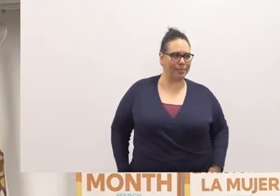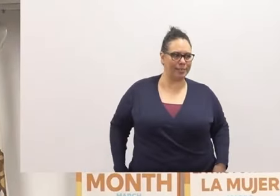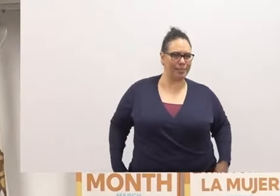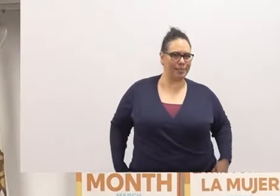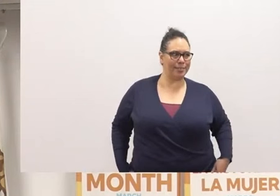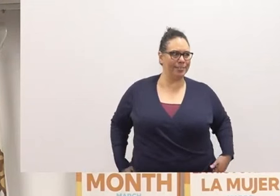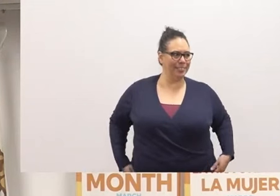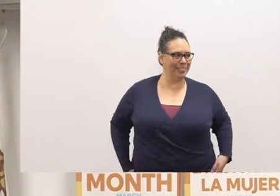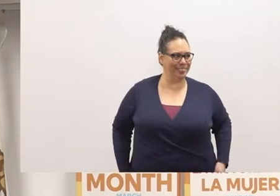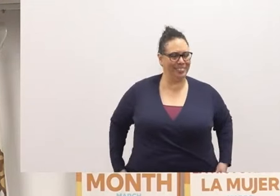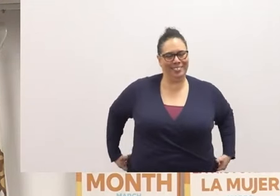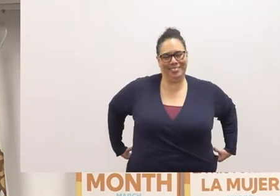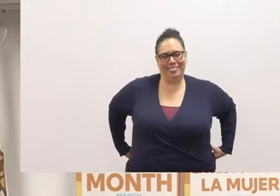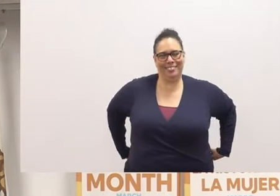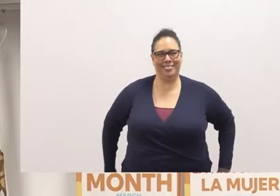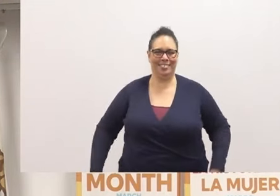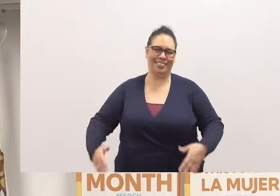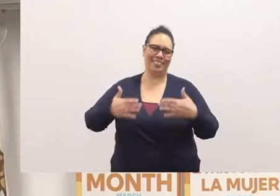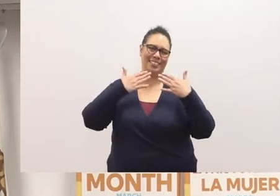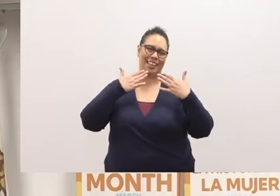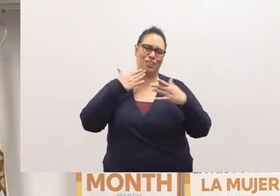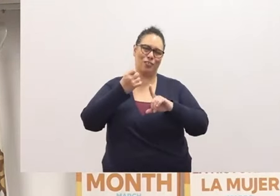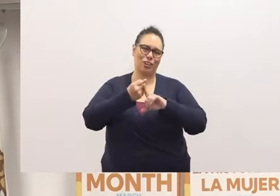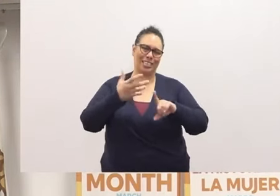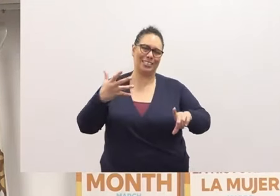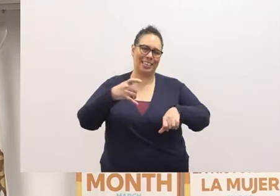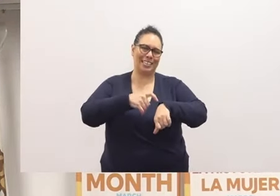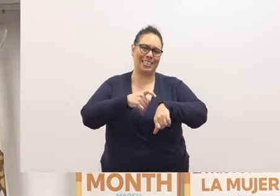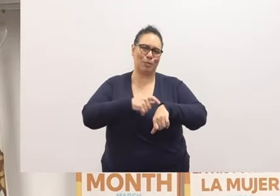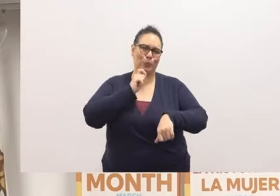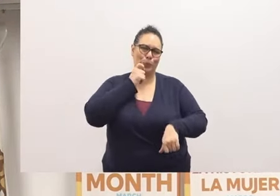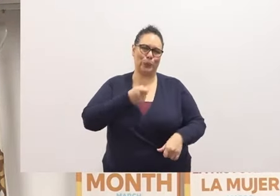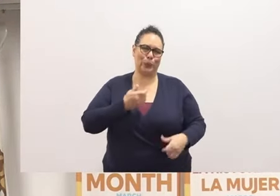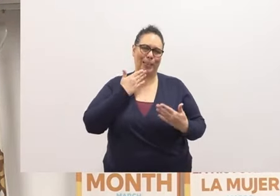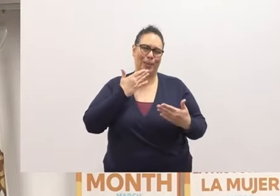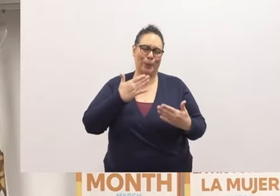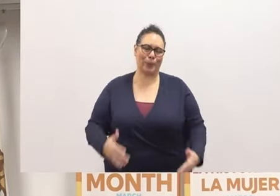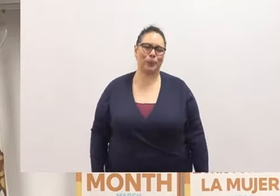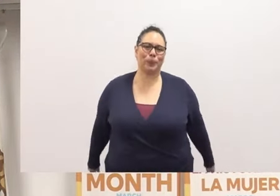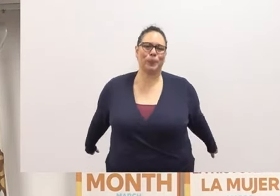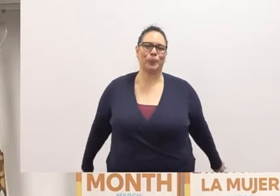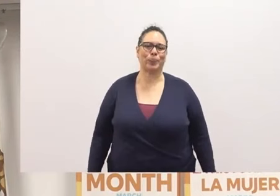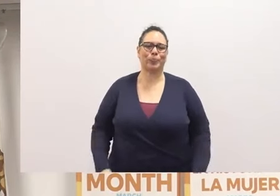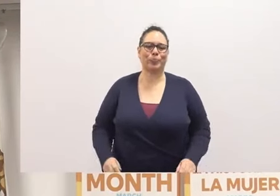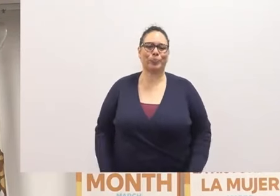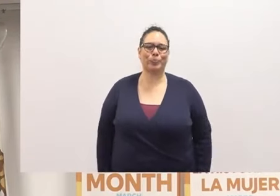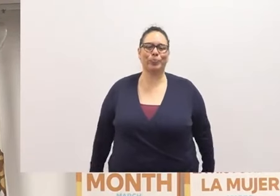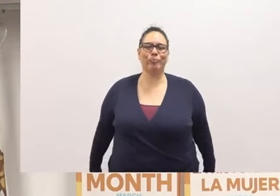Thank you for extending the time. That was really cool. Thank you.